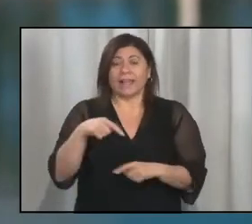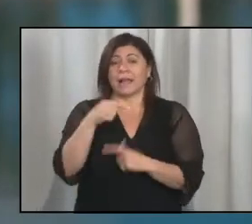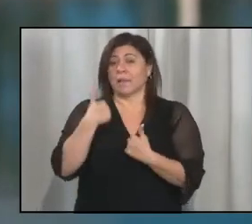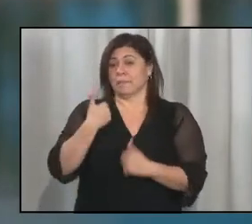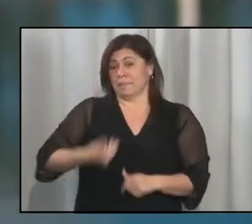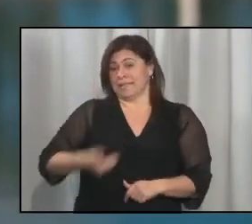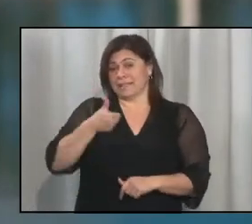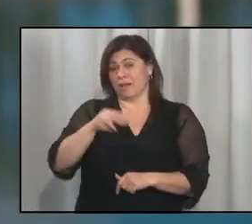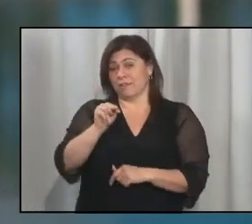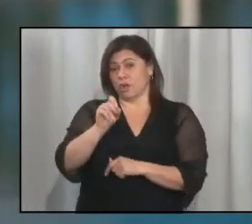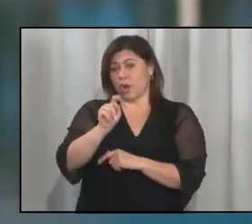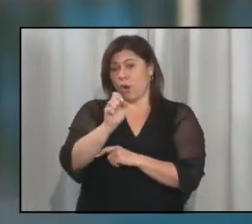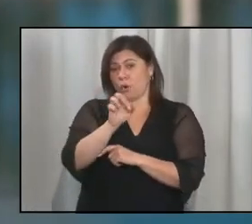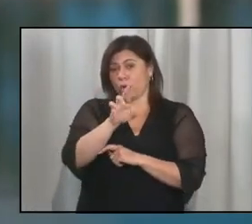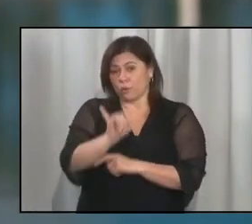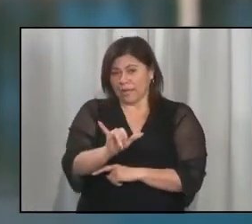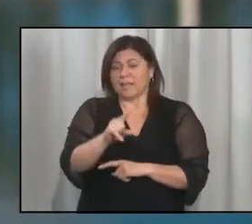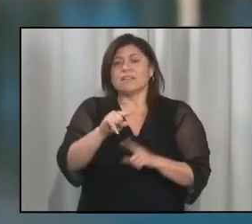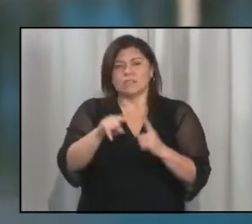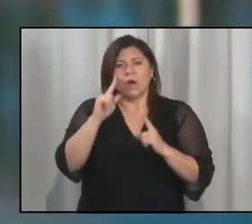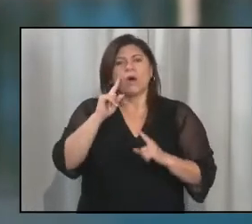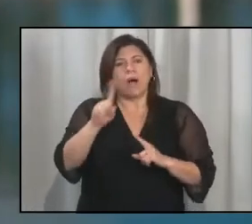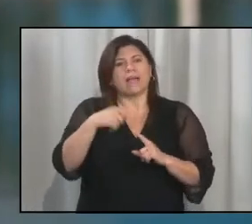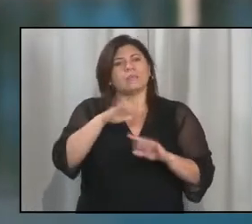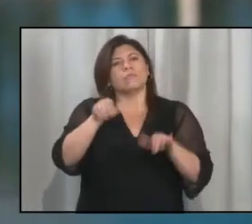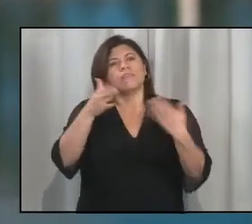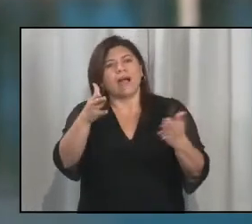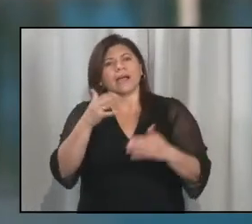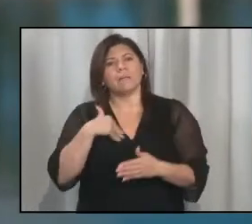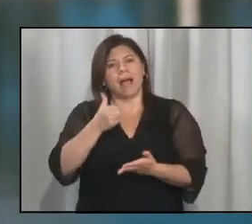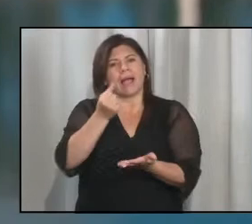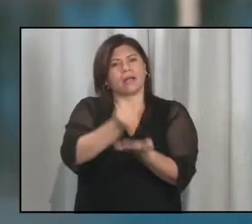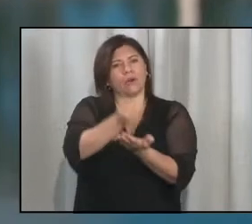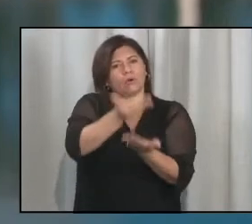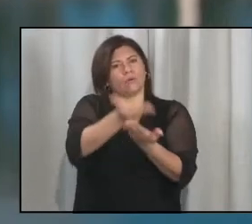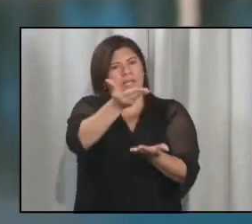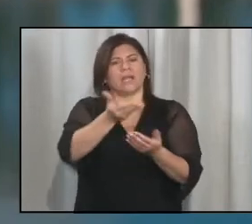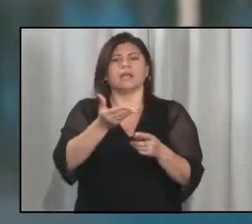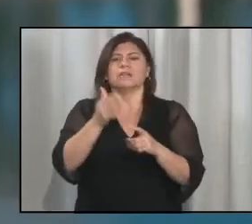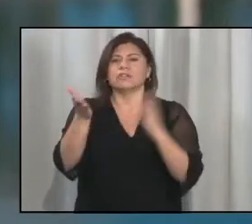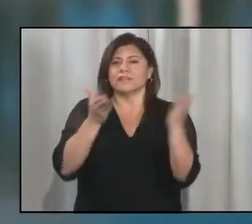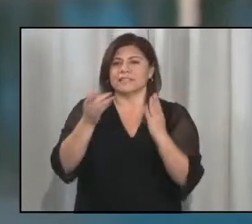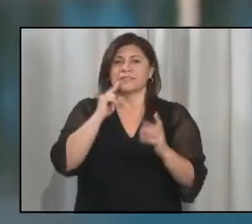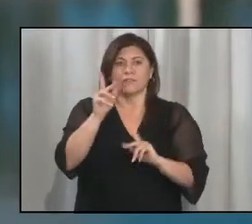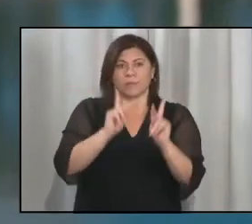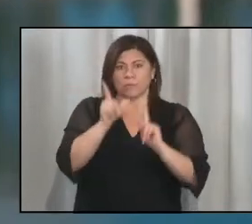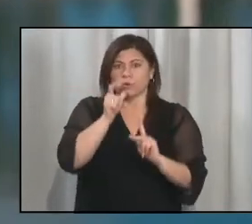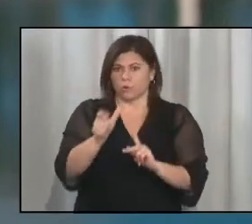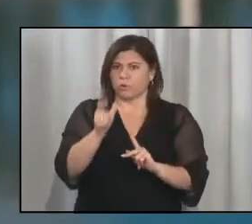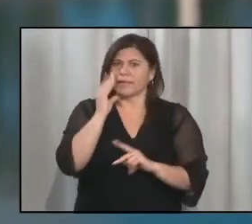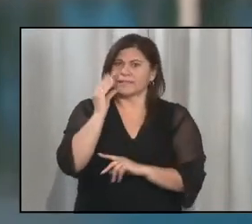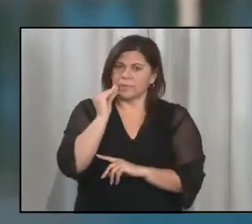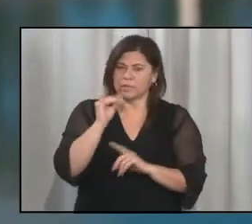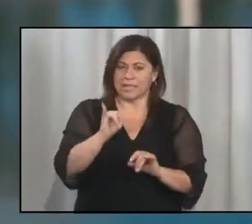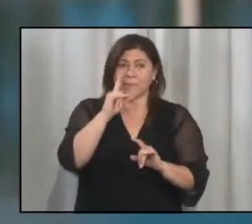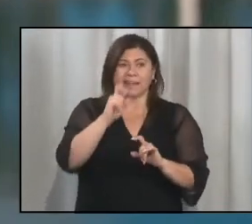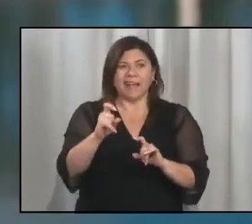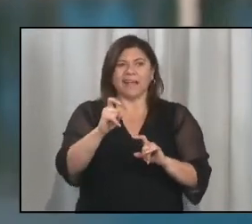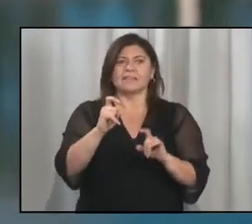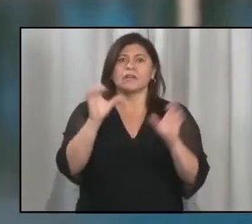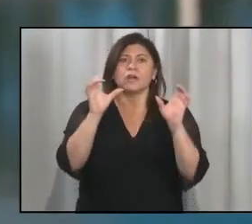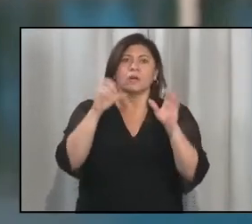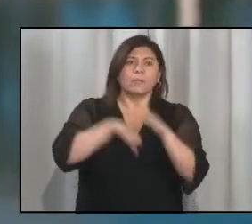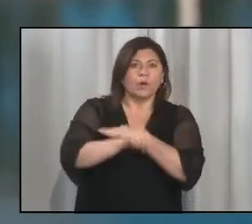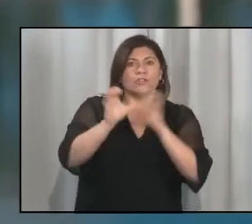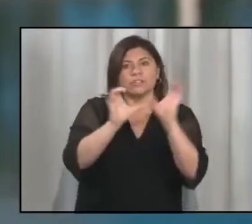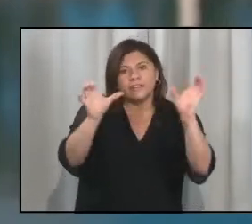last 8 months, I've provided my notary services for people experiencing homelessness. Because having documents like birth certificates, social